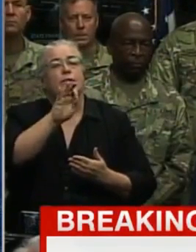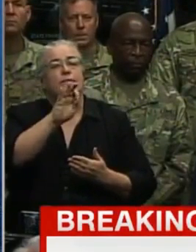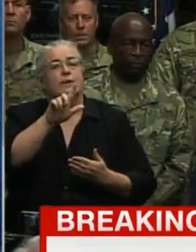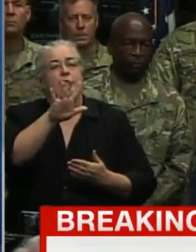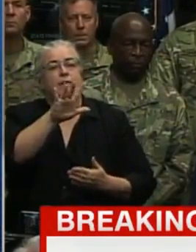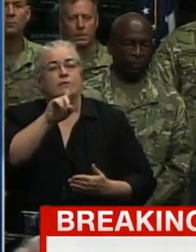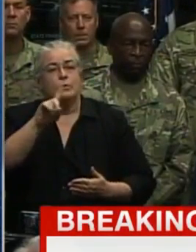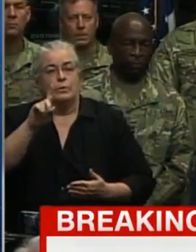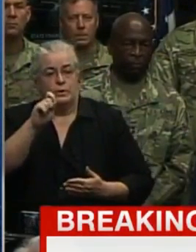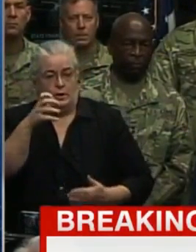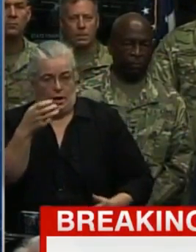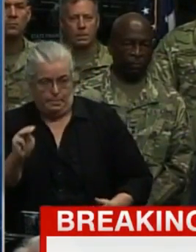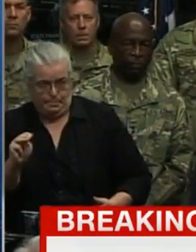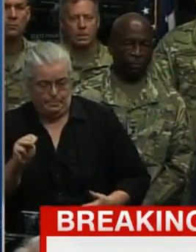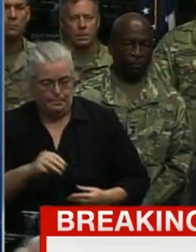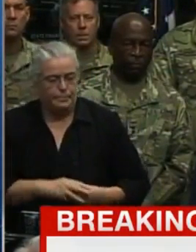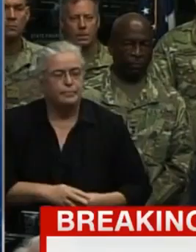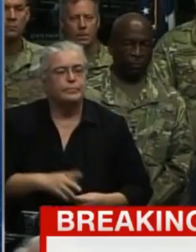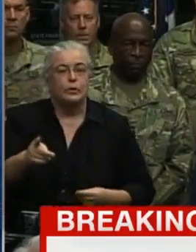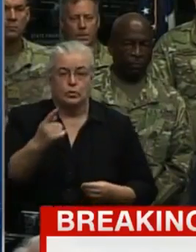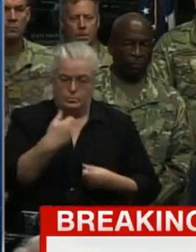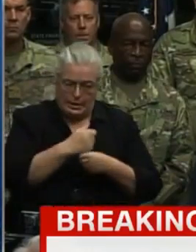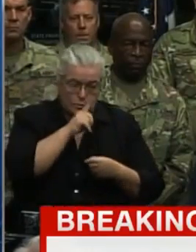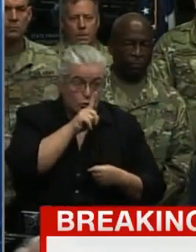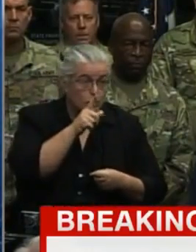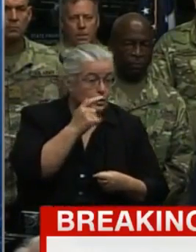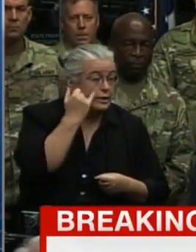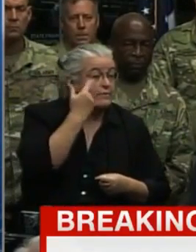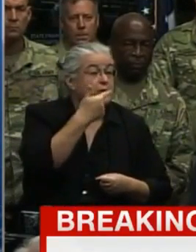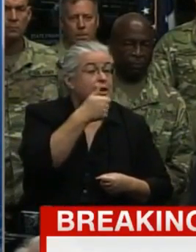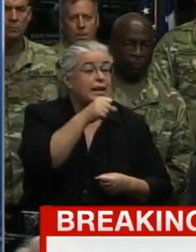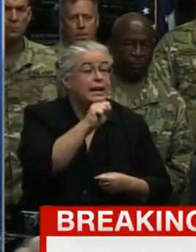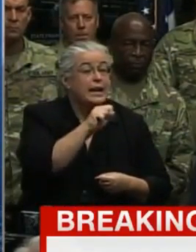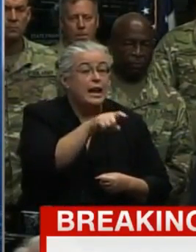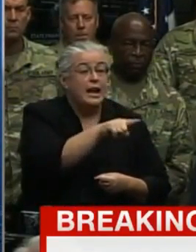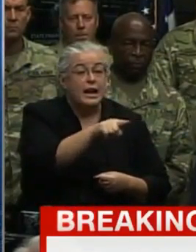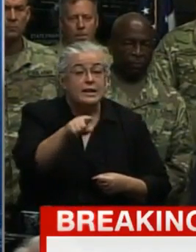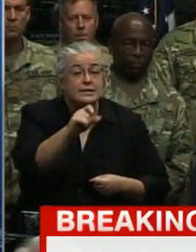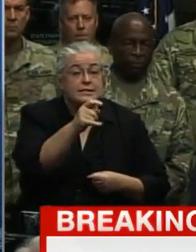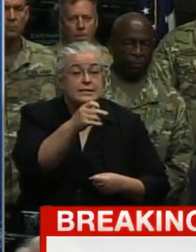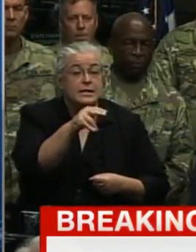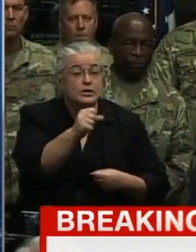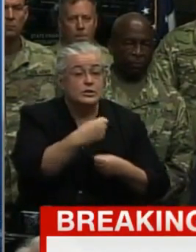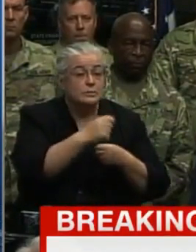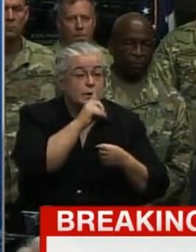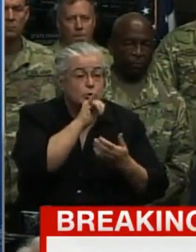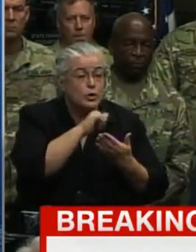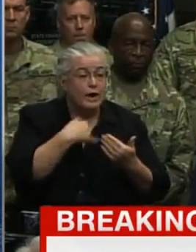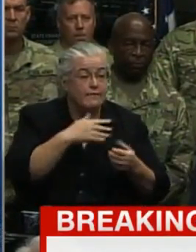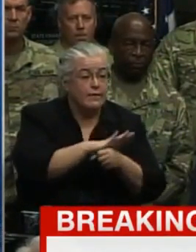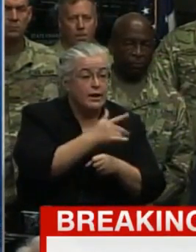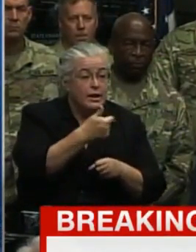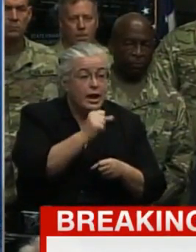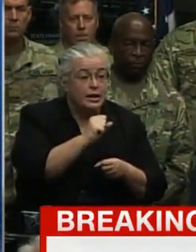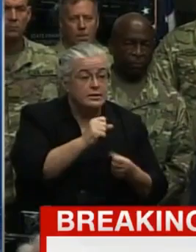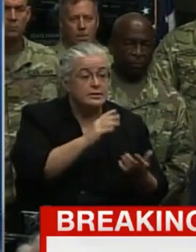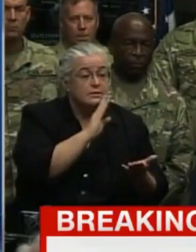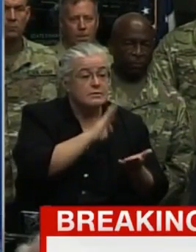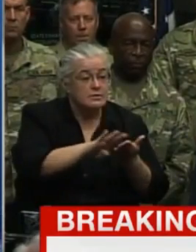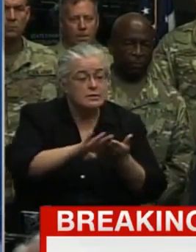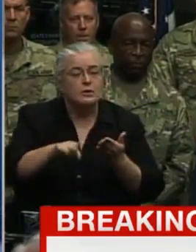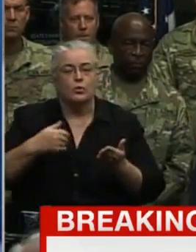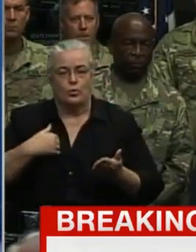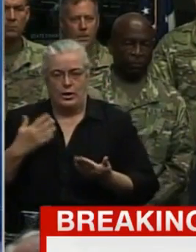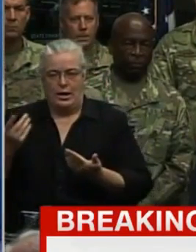We are still aggressively working to keep gas stations open and filled along active evacuation routes. I waived Florida's